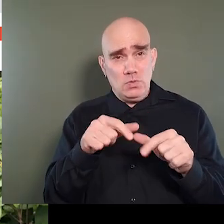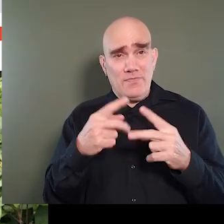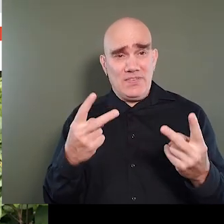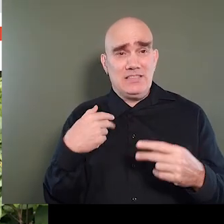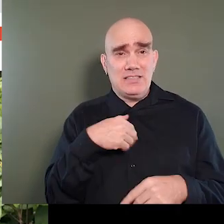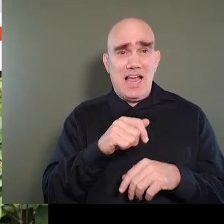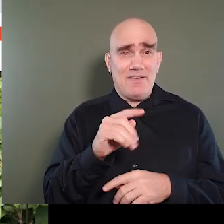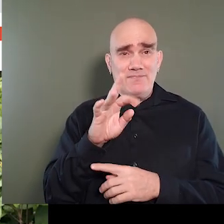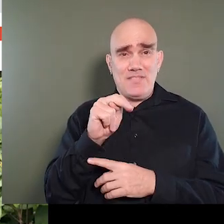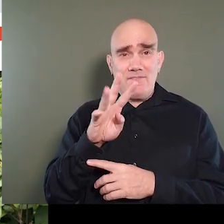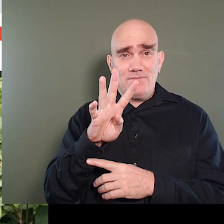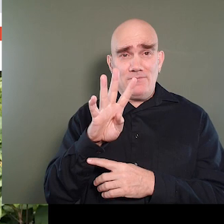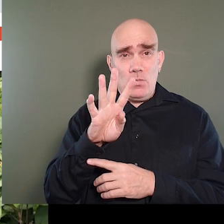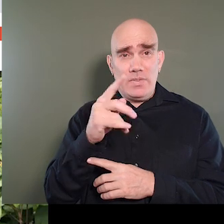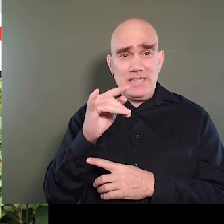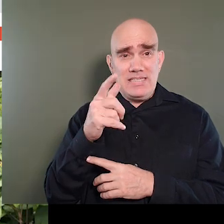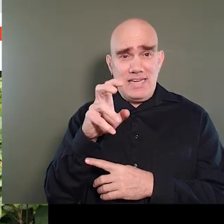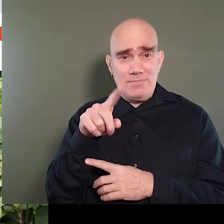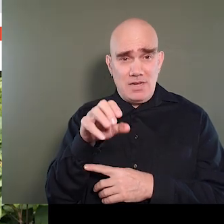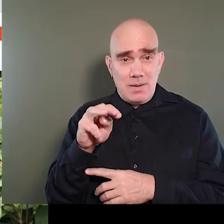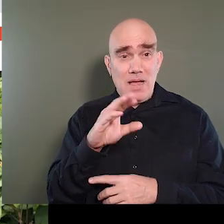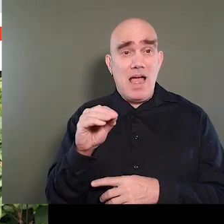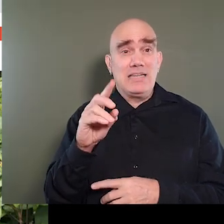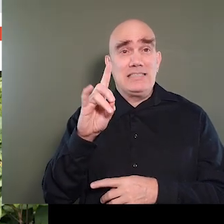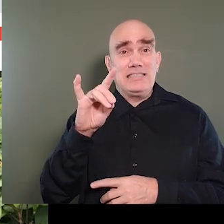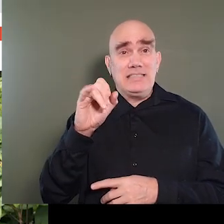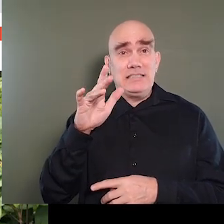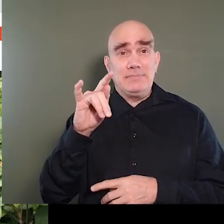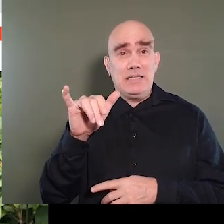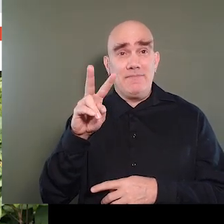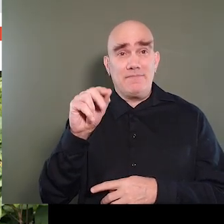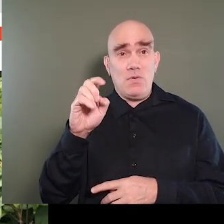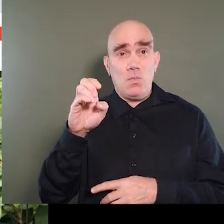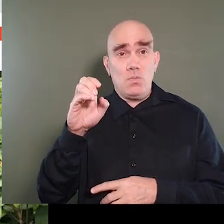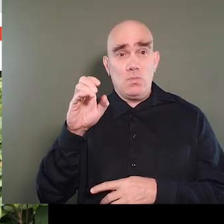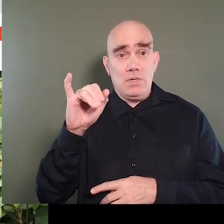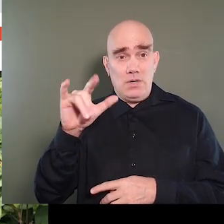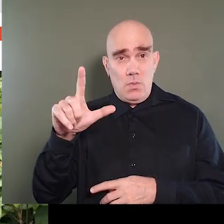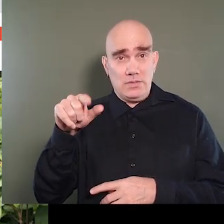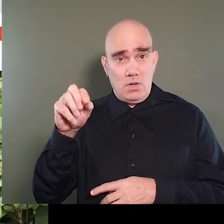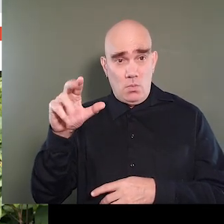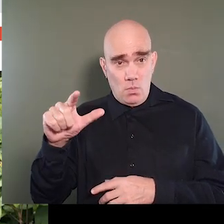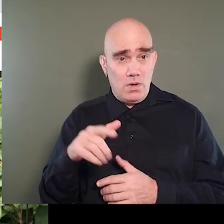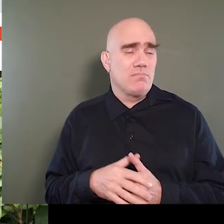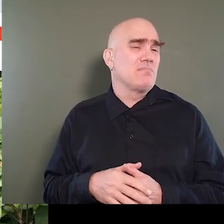to visit us at funforthedisabled.com and disabilityvoteil.org. Special thank